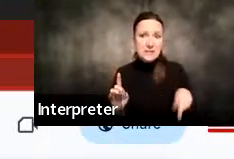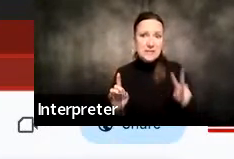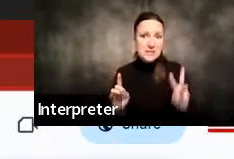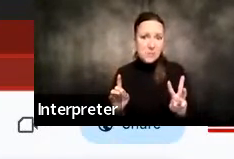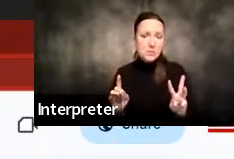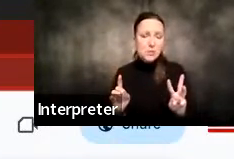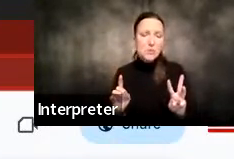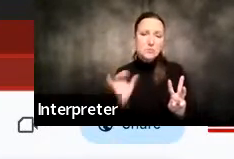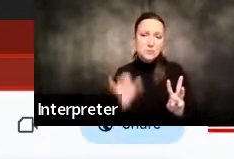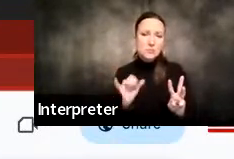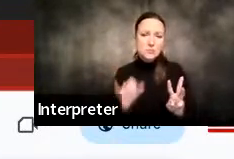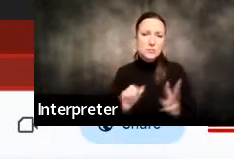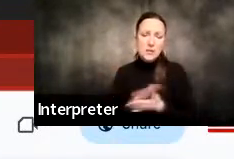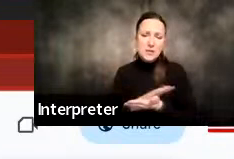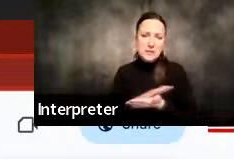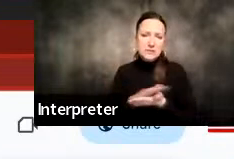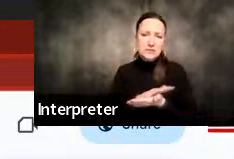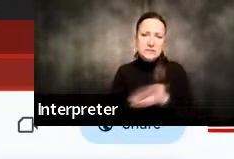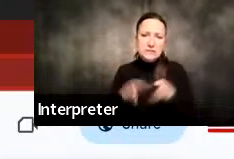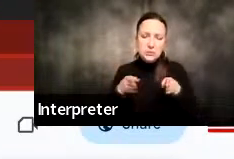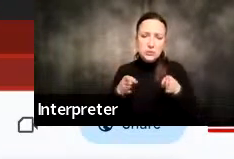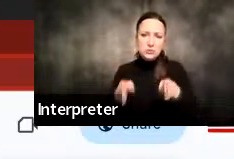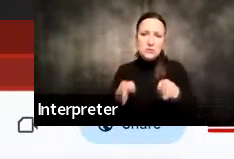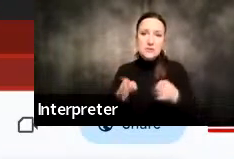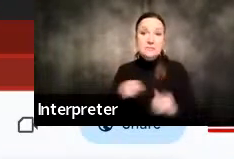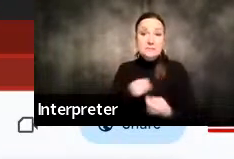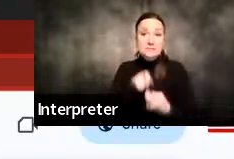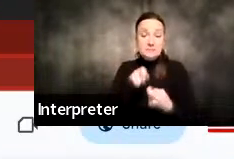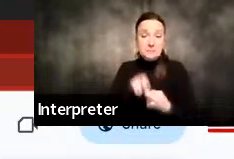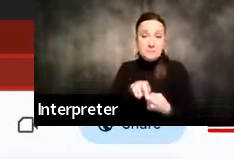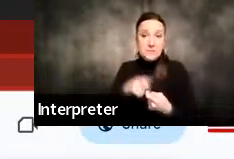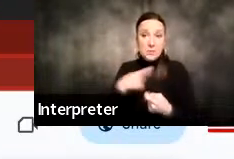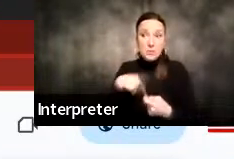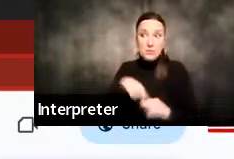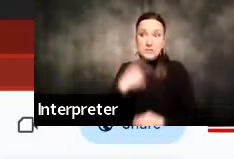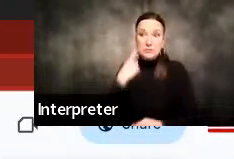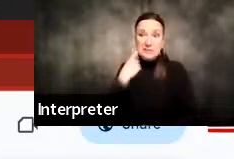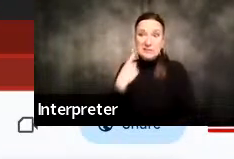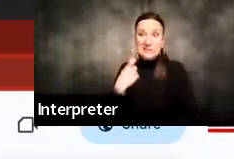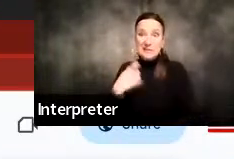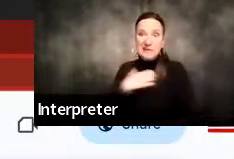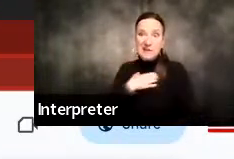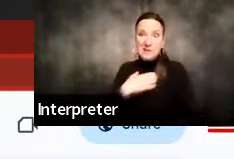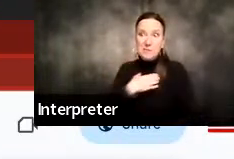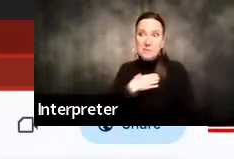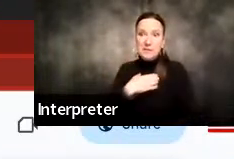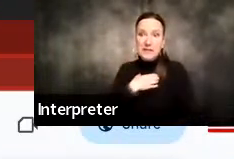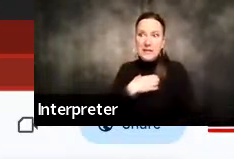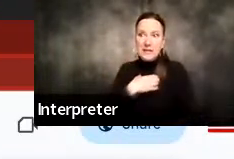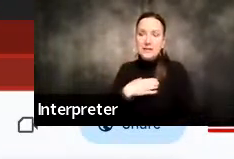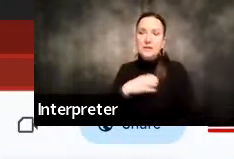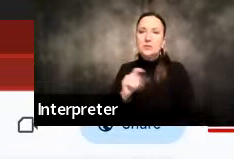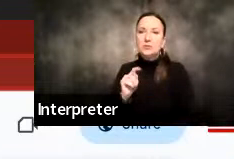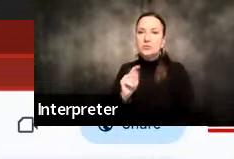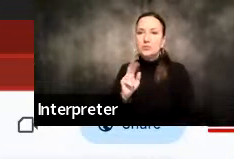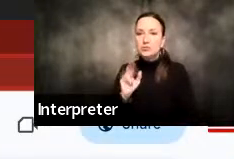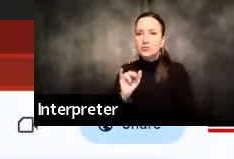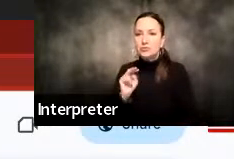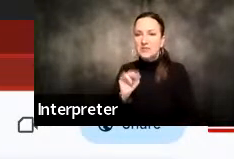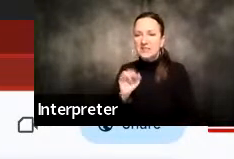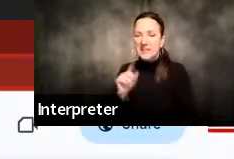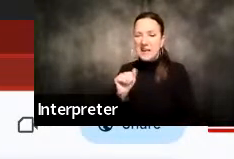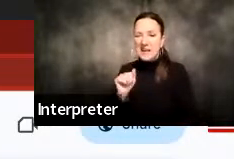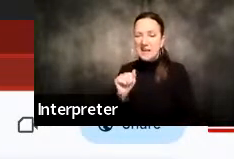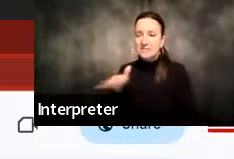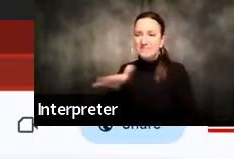to sweeping. Specifically, we just received a complaint in regards to Trinidad on Holbrook,